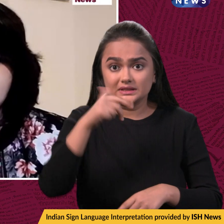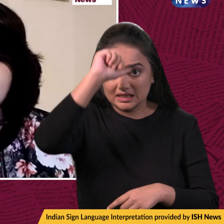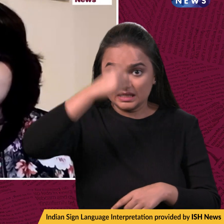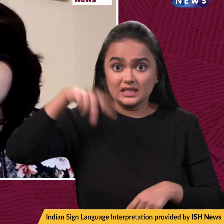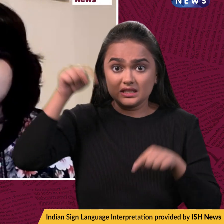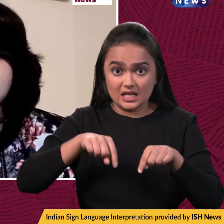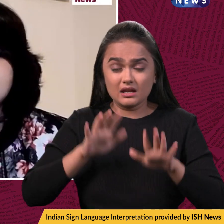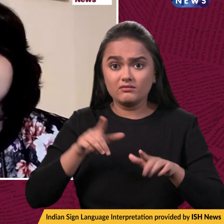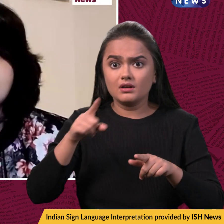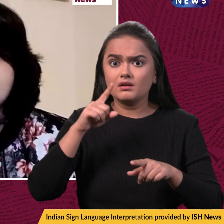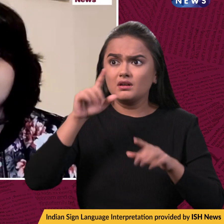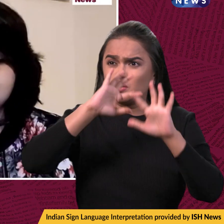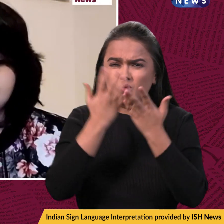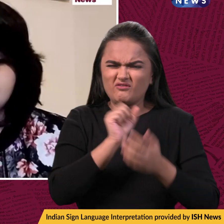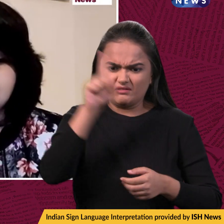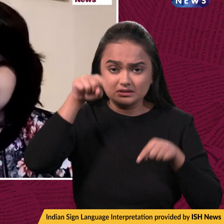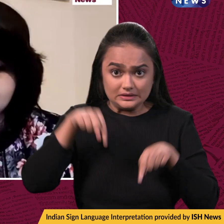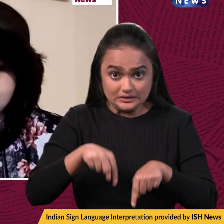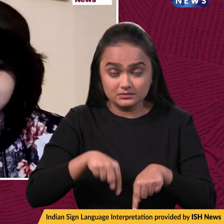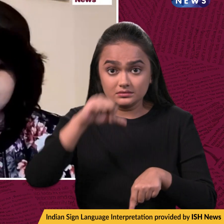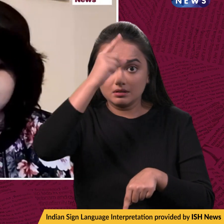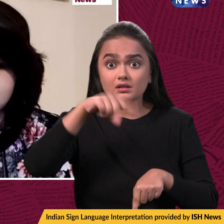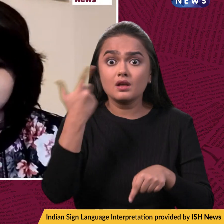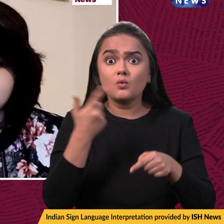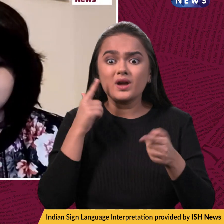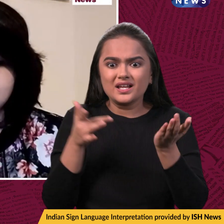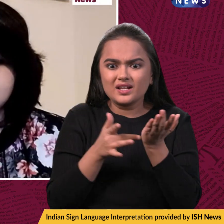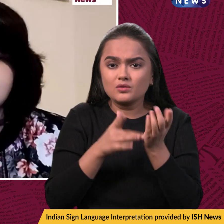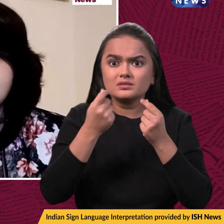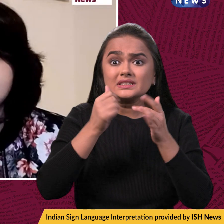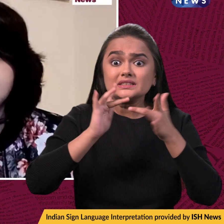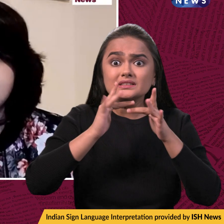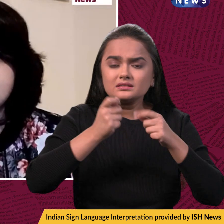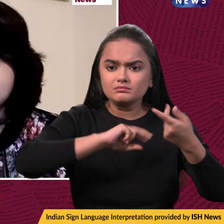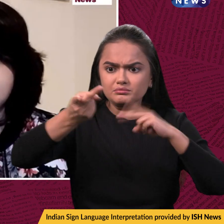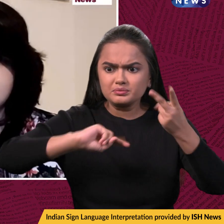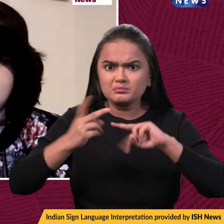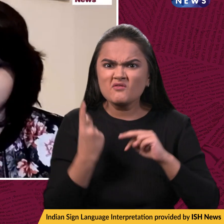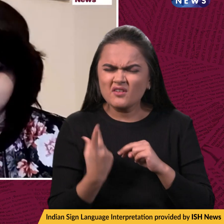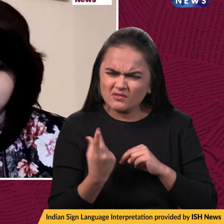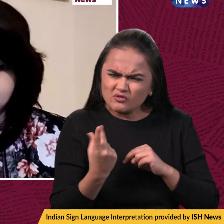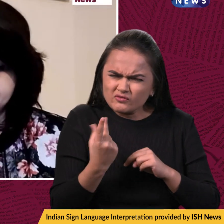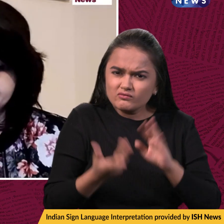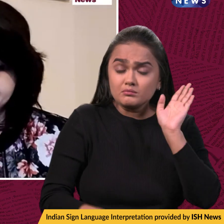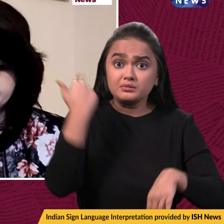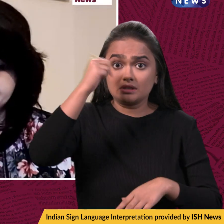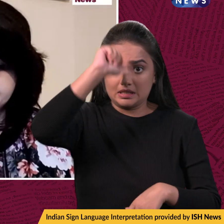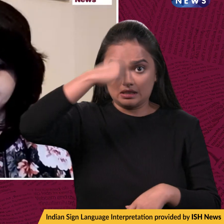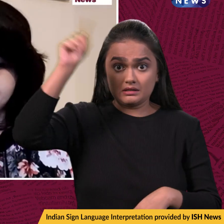say that India has become the world's leading country in terms of digital transactions in a very short span of time.